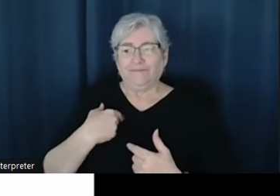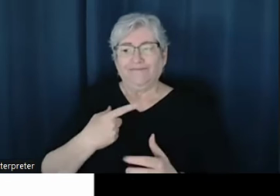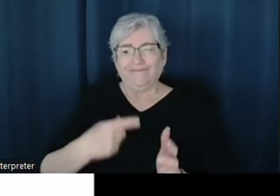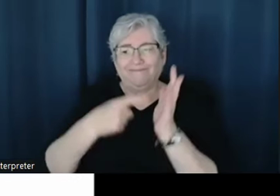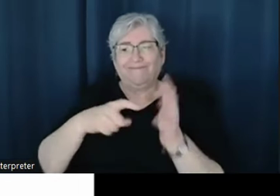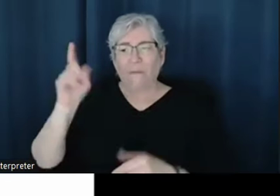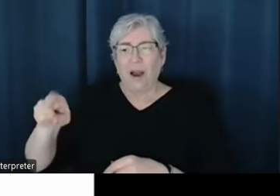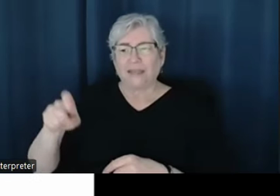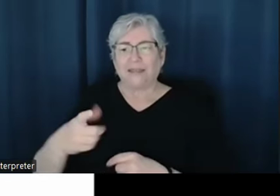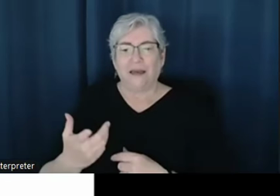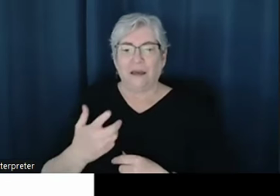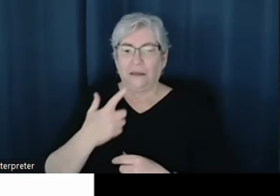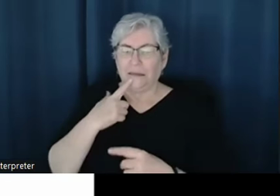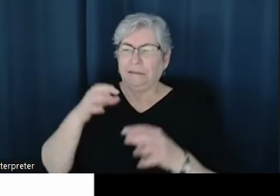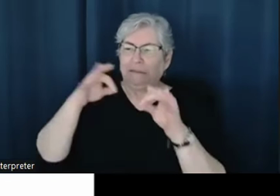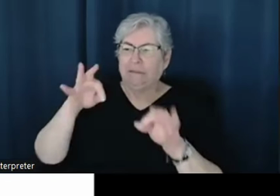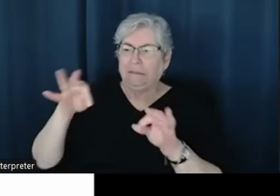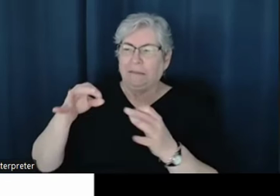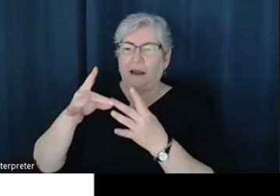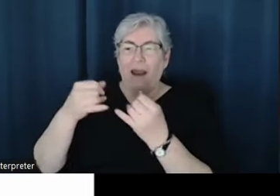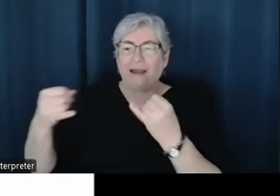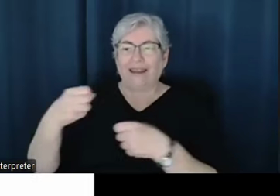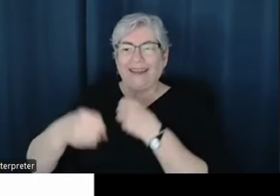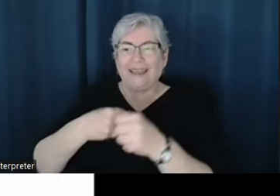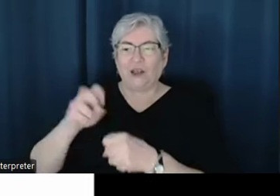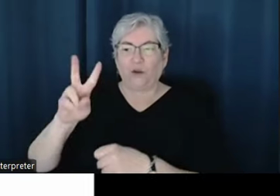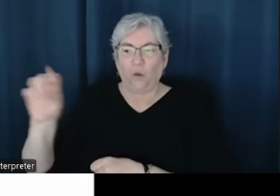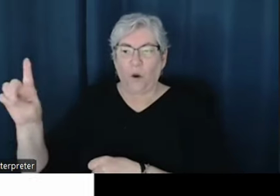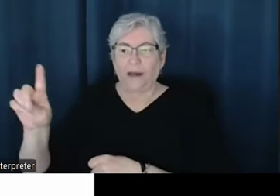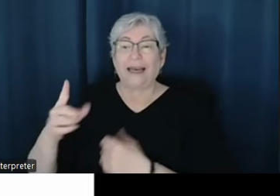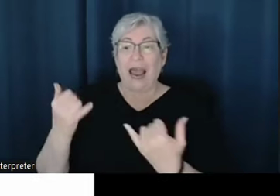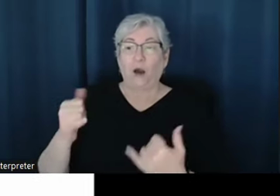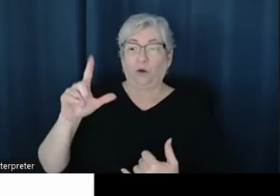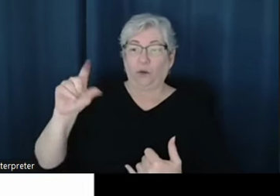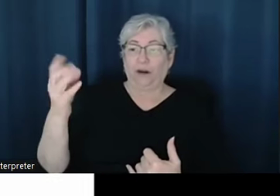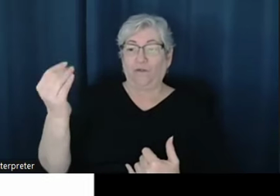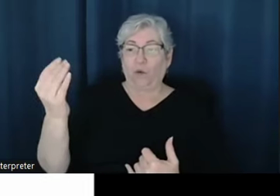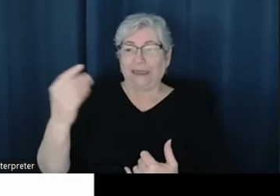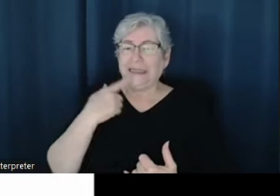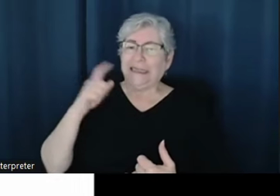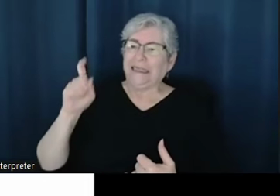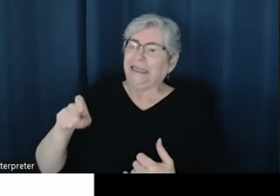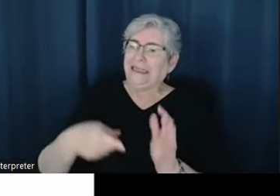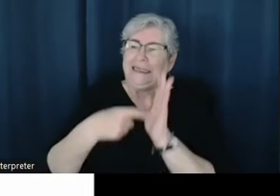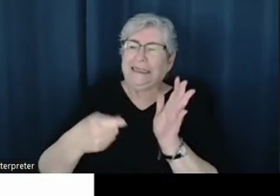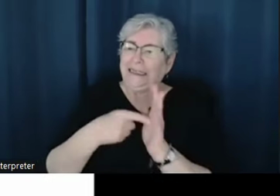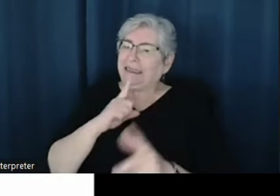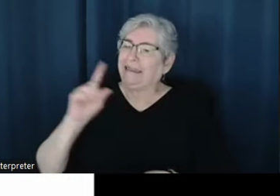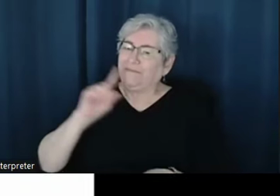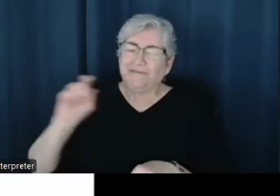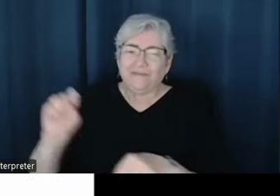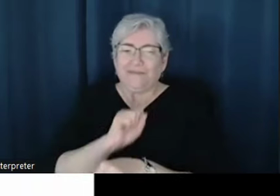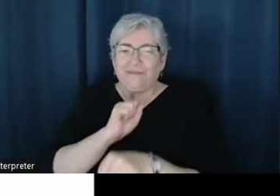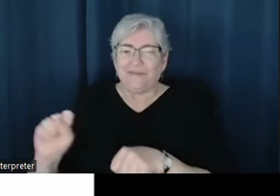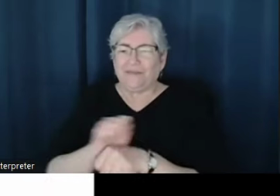come out with these very explicit guidelines in 2001. So 2014, they say, we really, really, really mean it. Because as